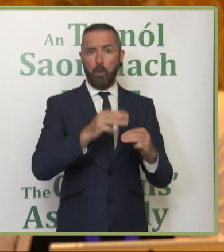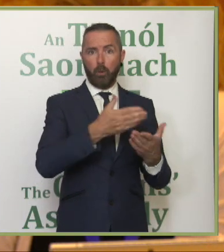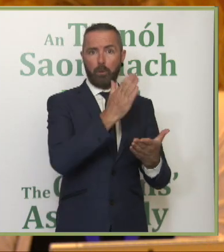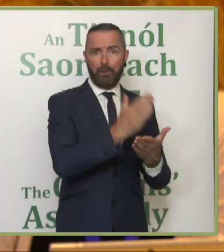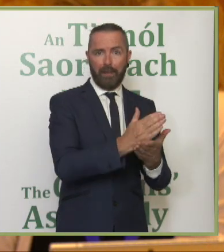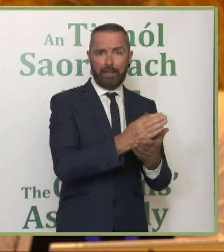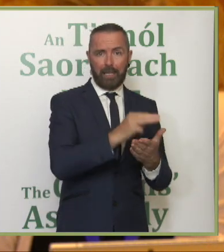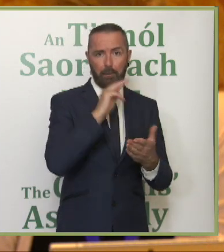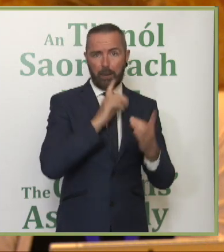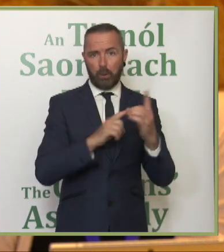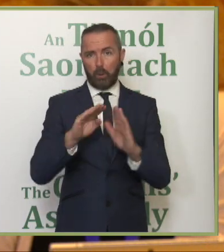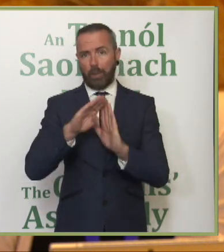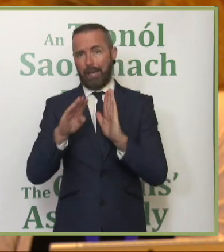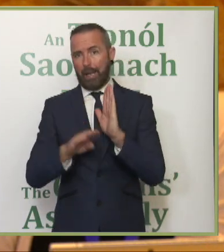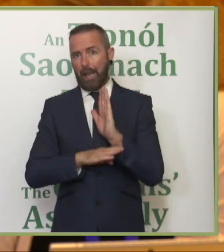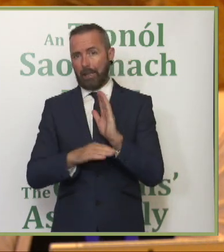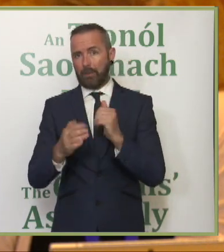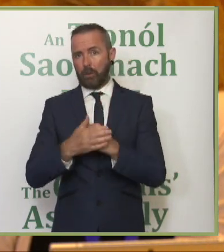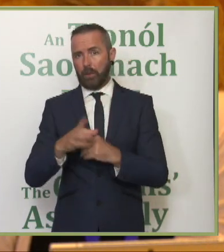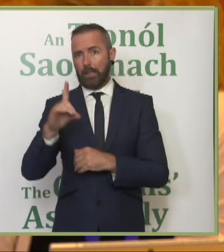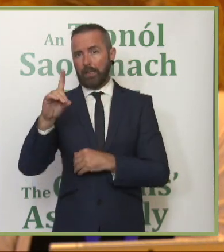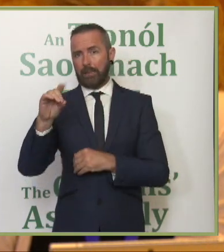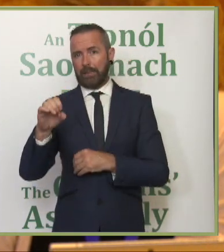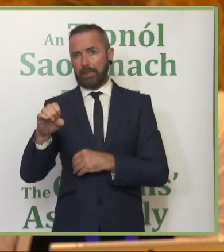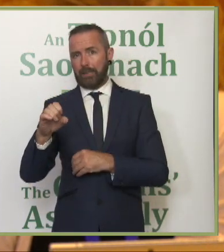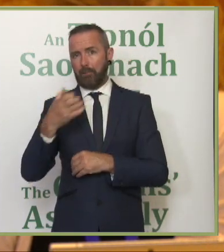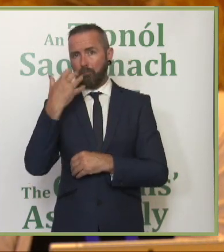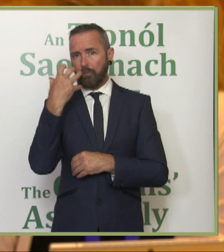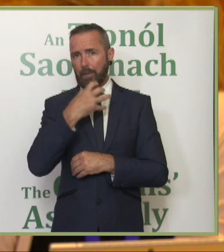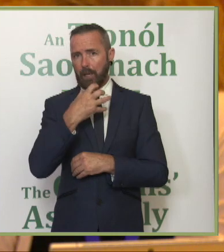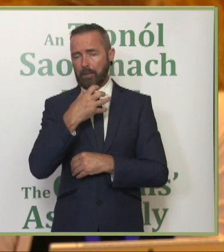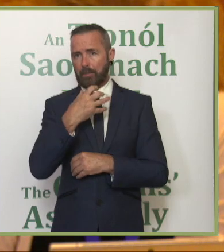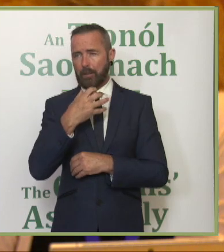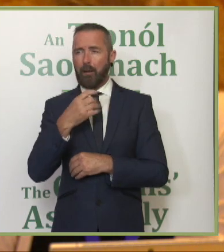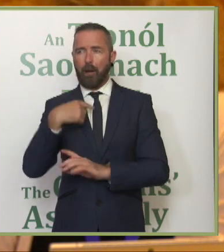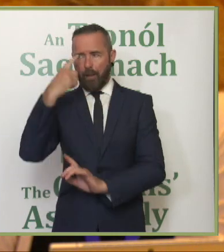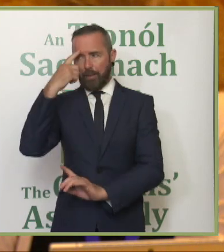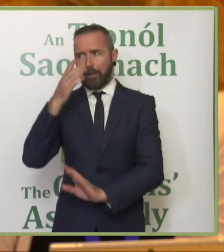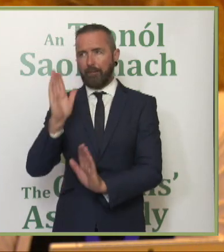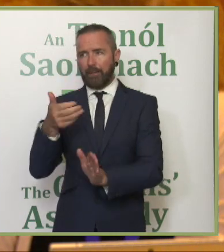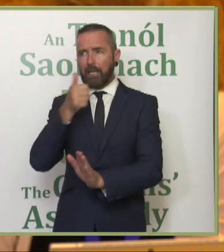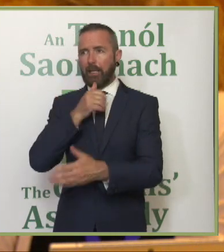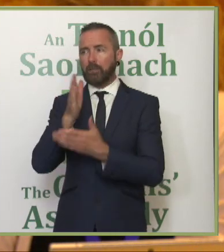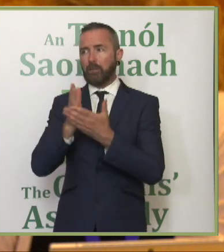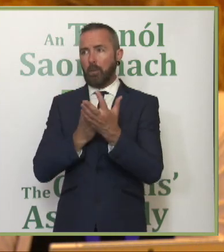And that was partly through education. What